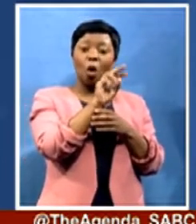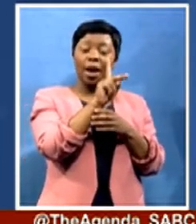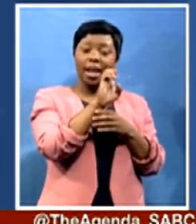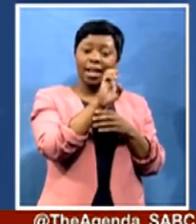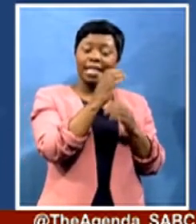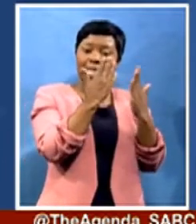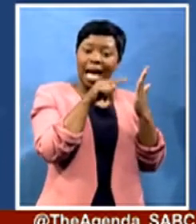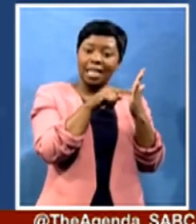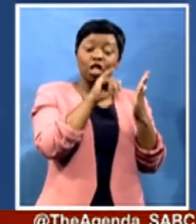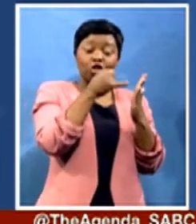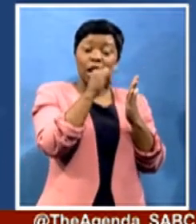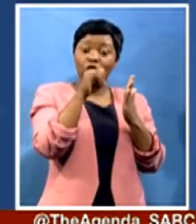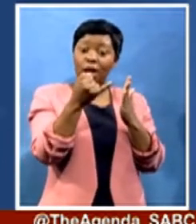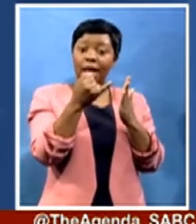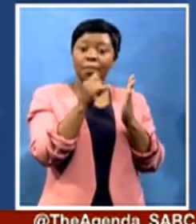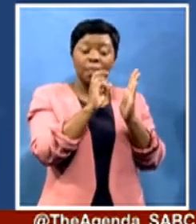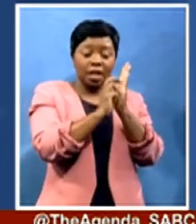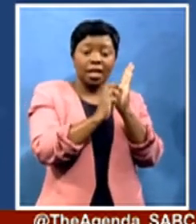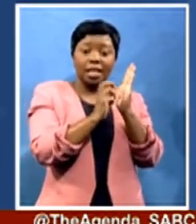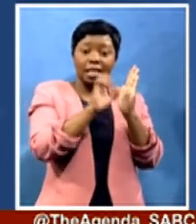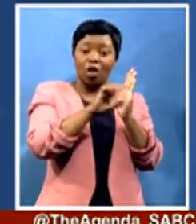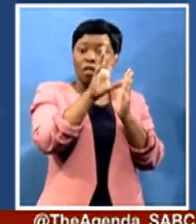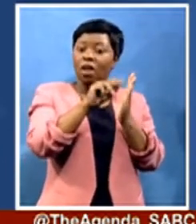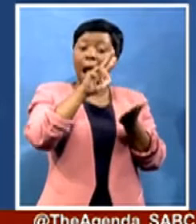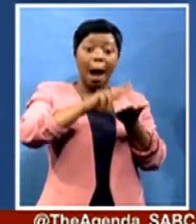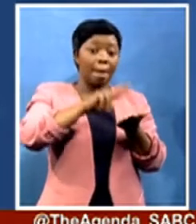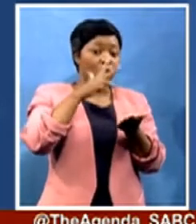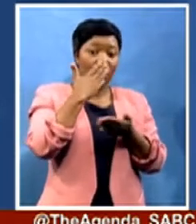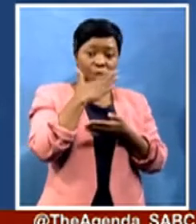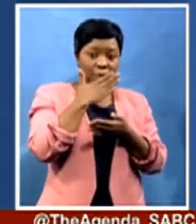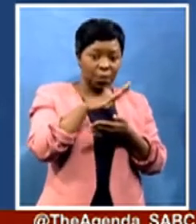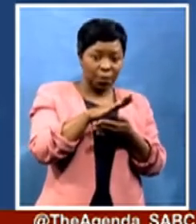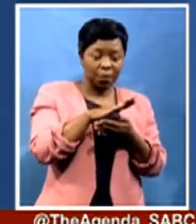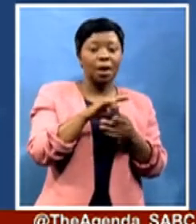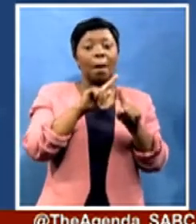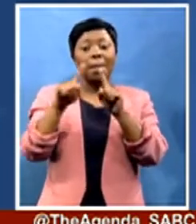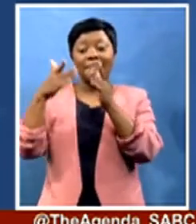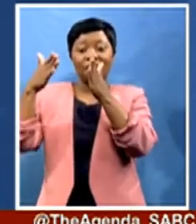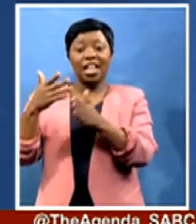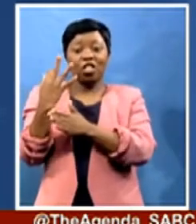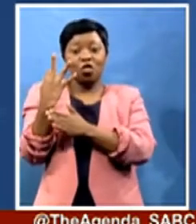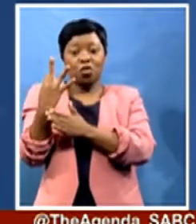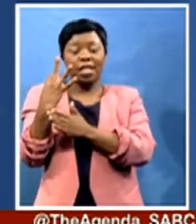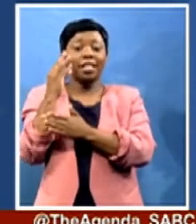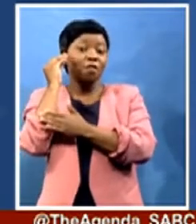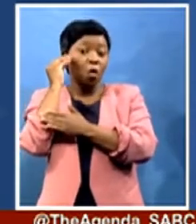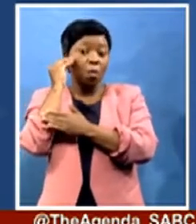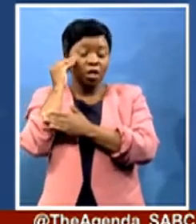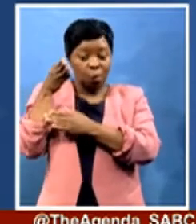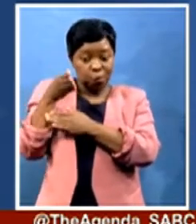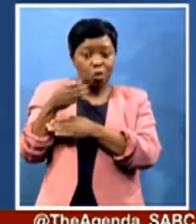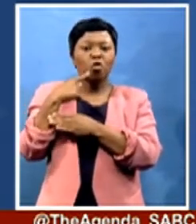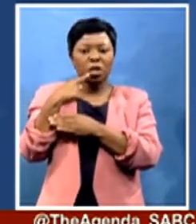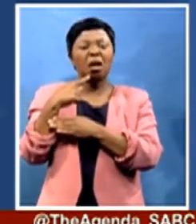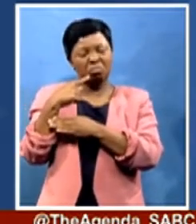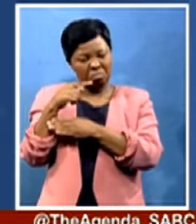South Africa, but there was phase 3 data available to show that it is safe and effective. And so in that interim period,